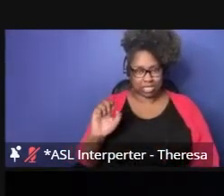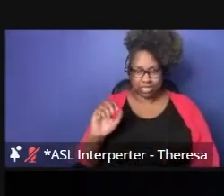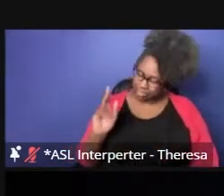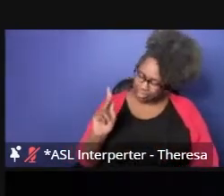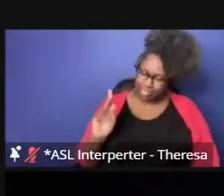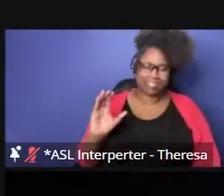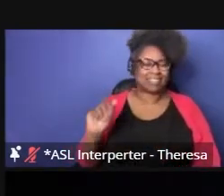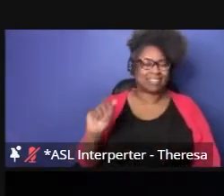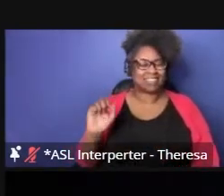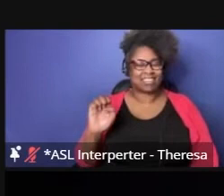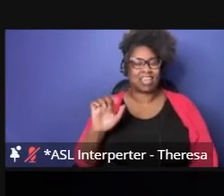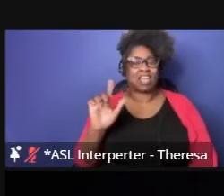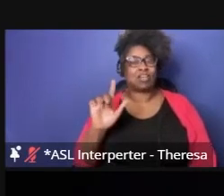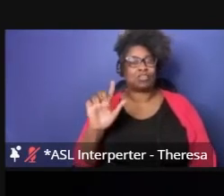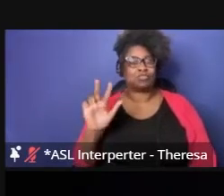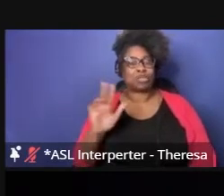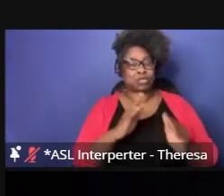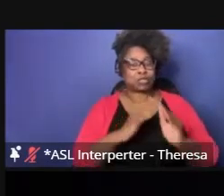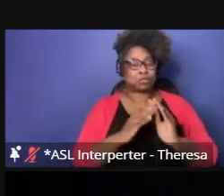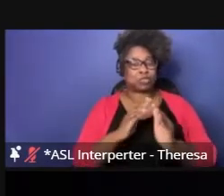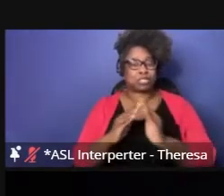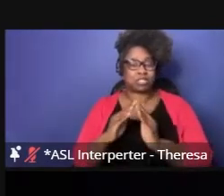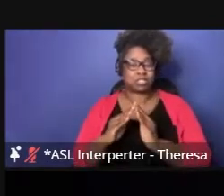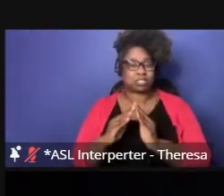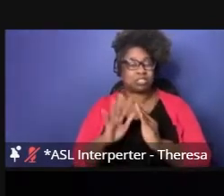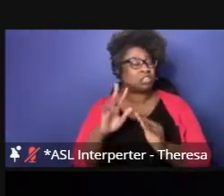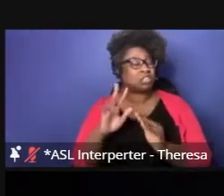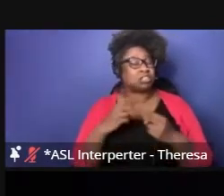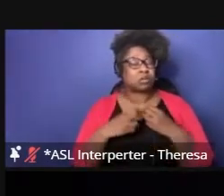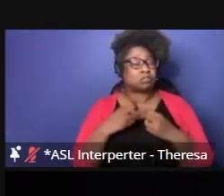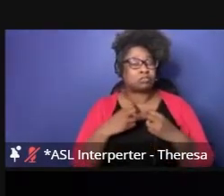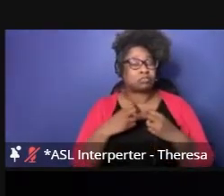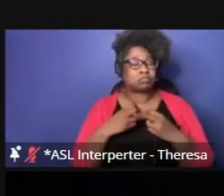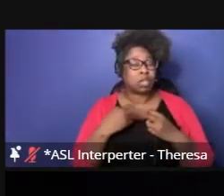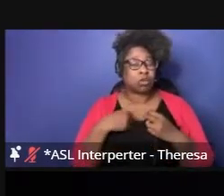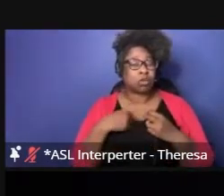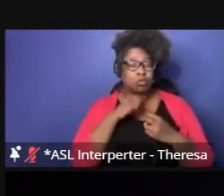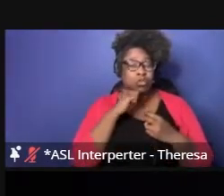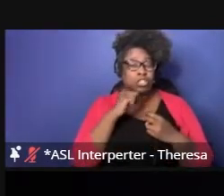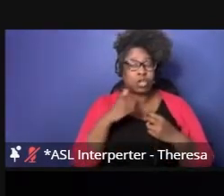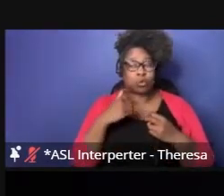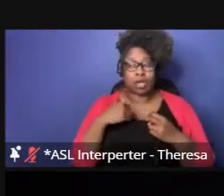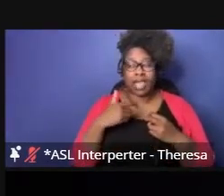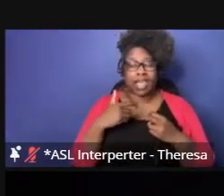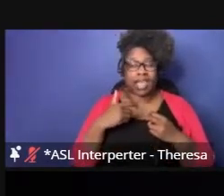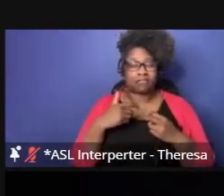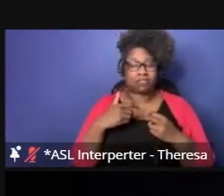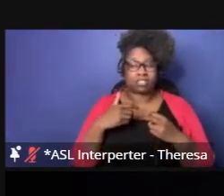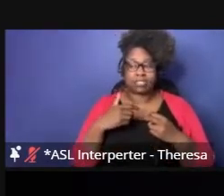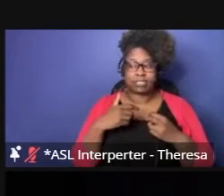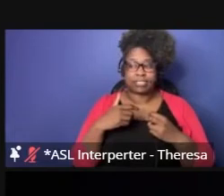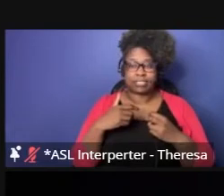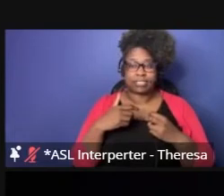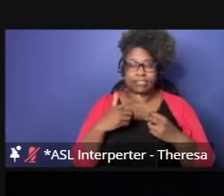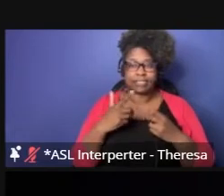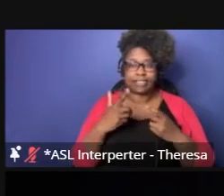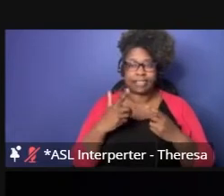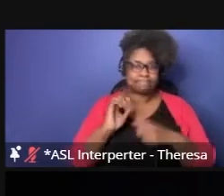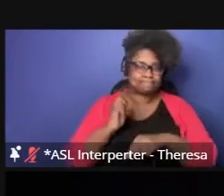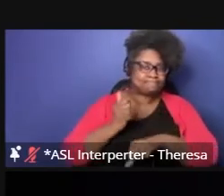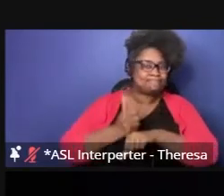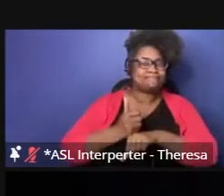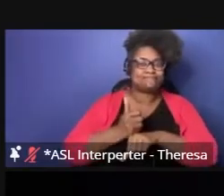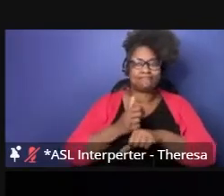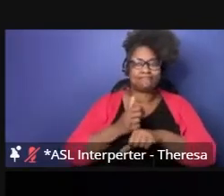communities. But the issue is that we don't actually have a consistent and sustainable space for organizing efforts